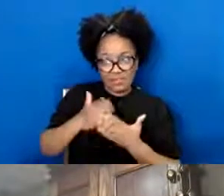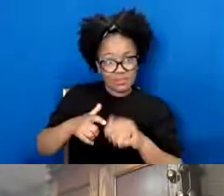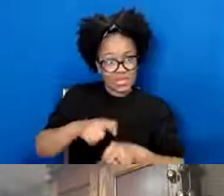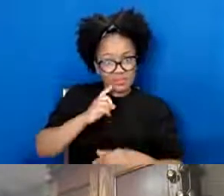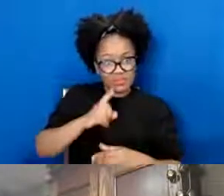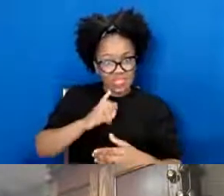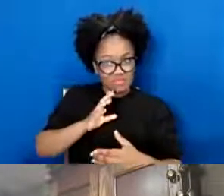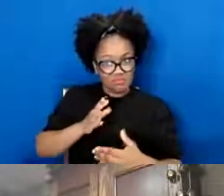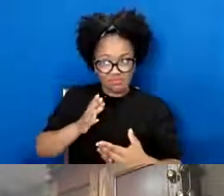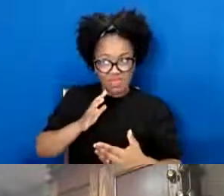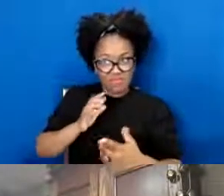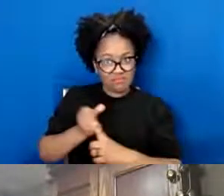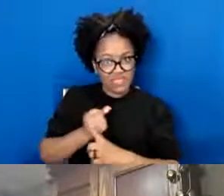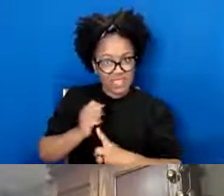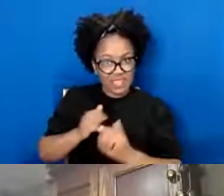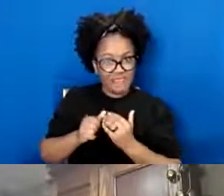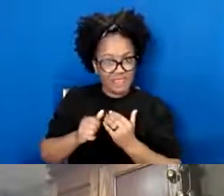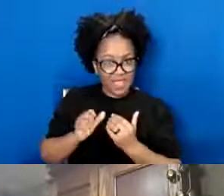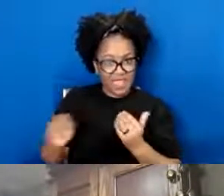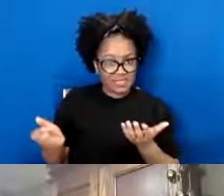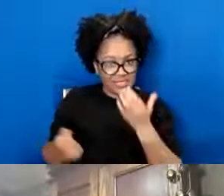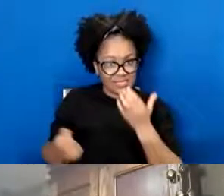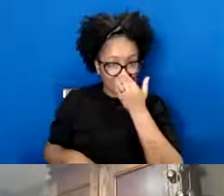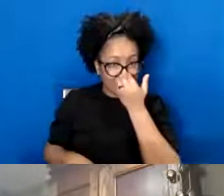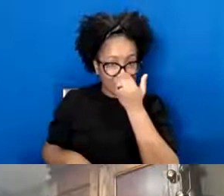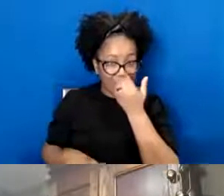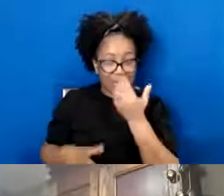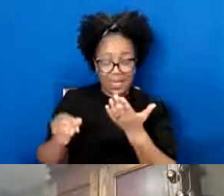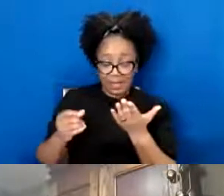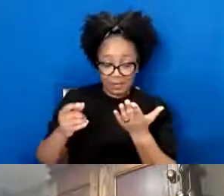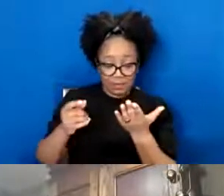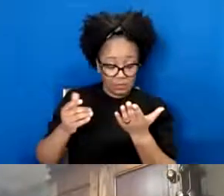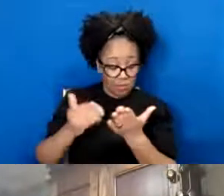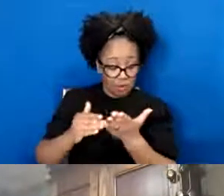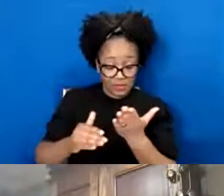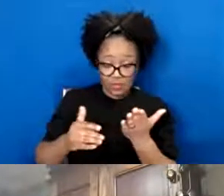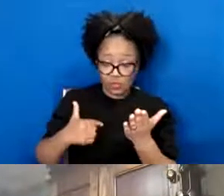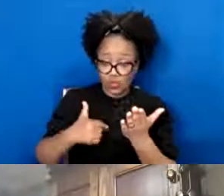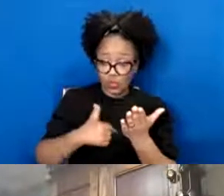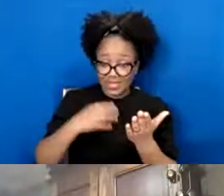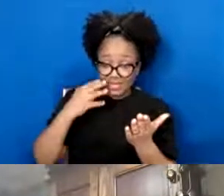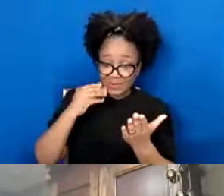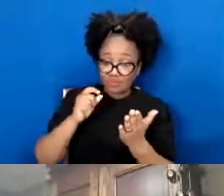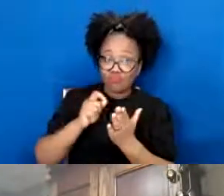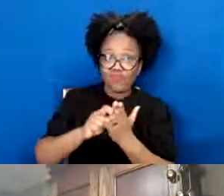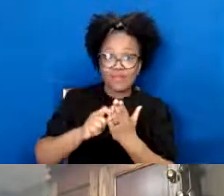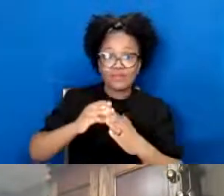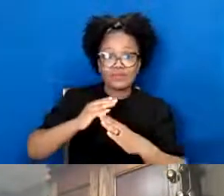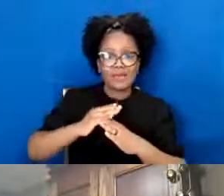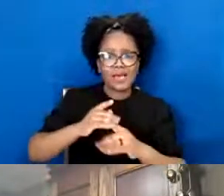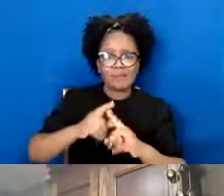when I have to try to describe the block, and often the block is me. And for me, often that block is connected to like conceptions